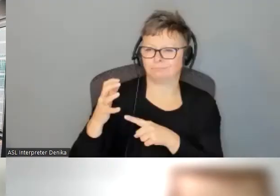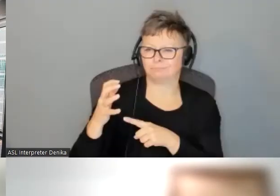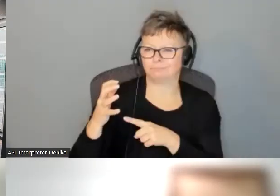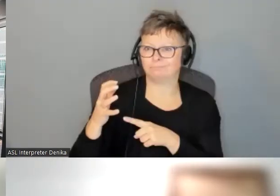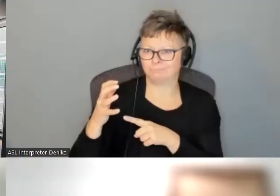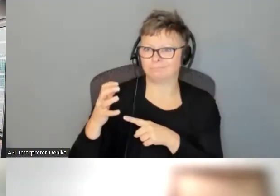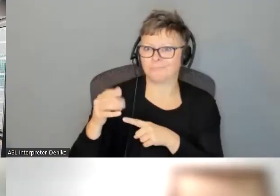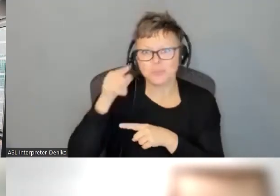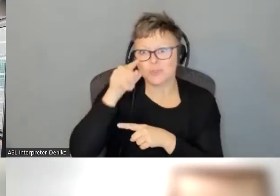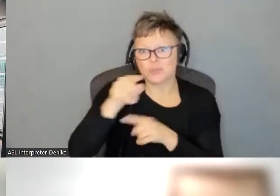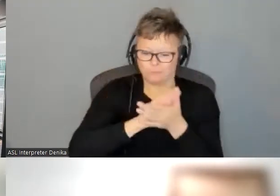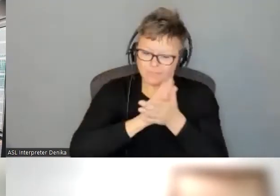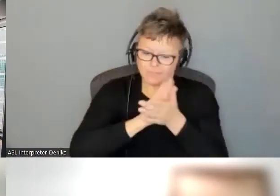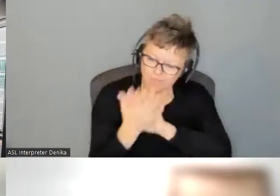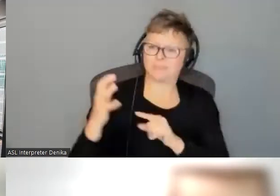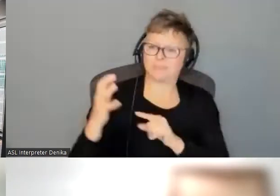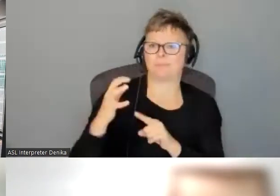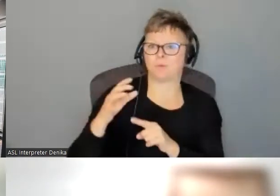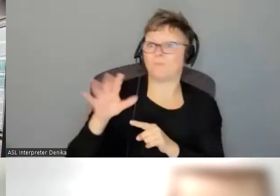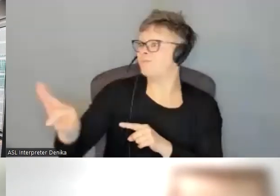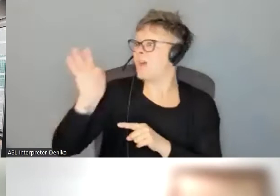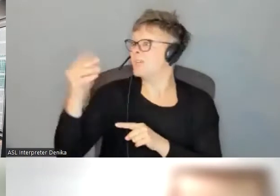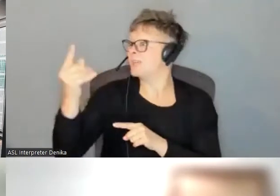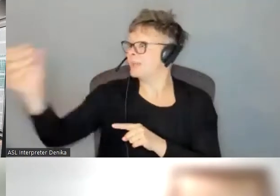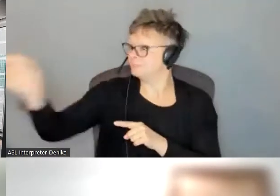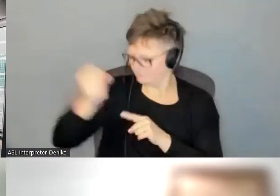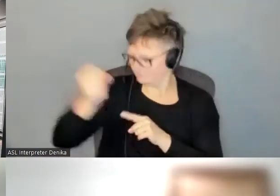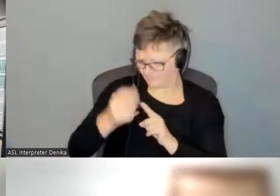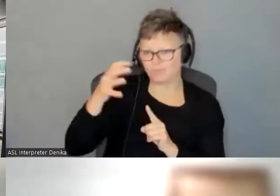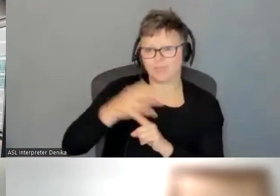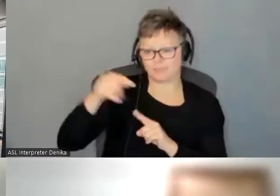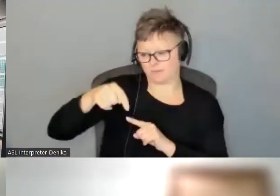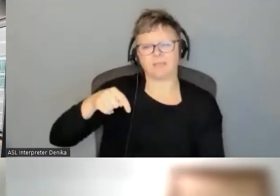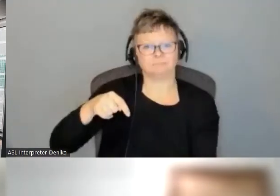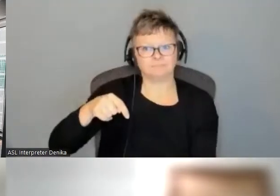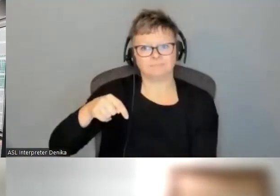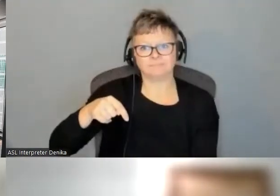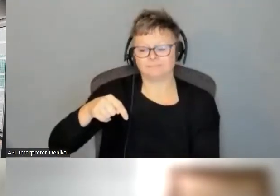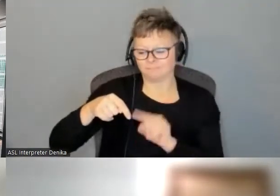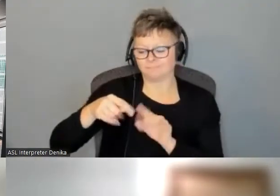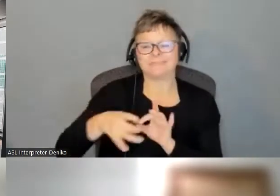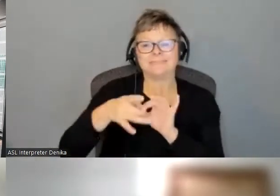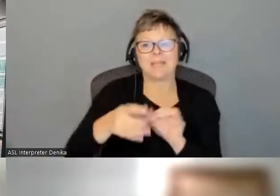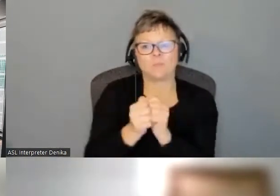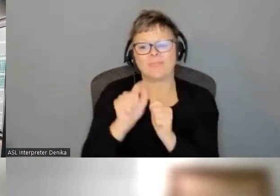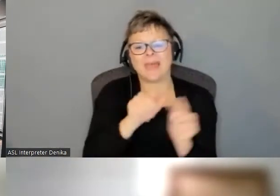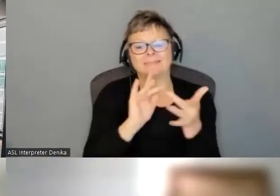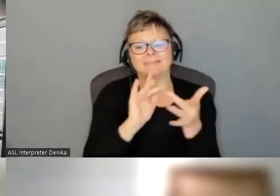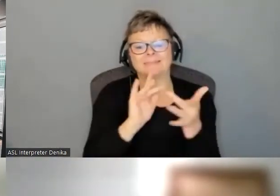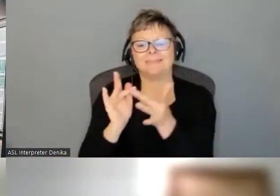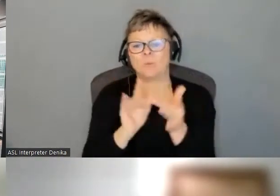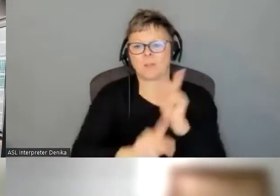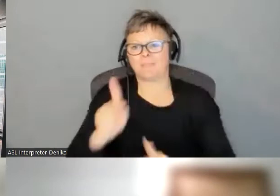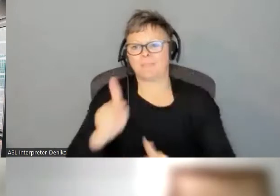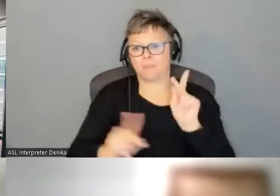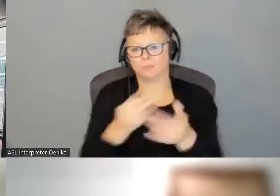champion, or find that champion and connect them into the network of people that are already making that change, or find that network and be